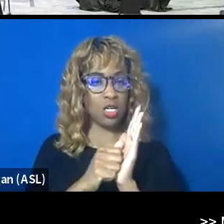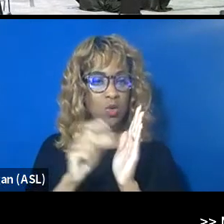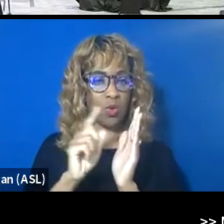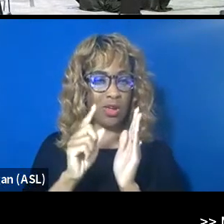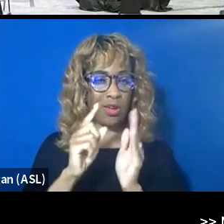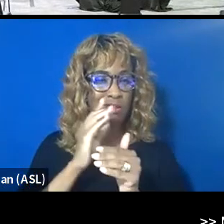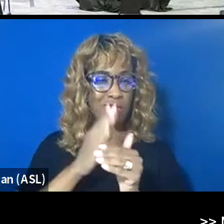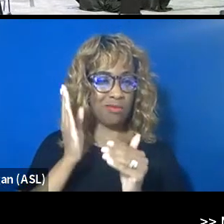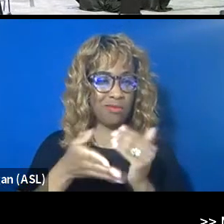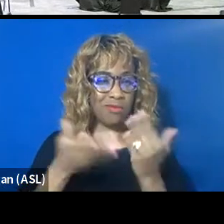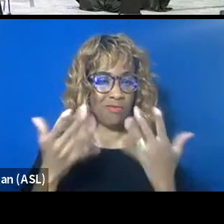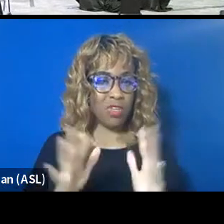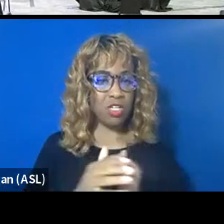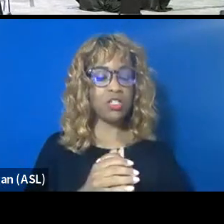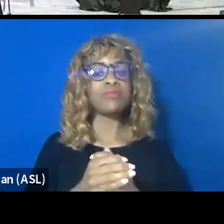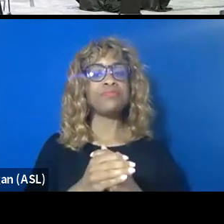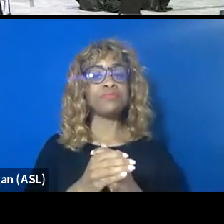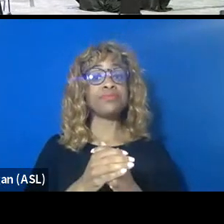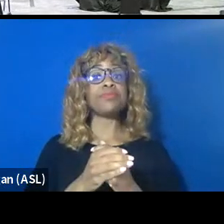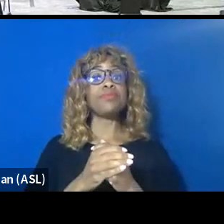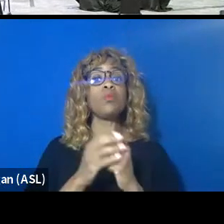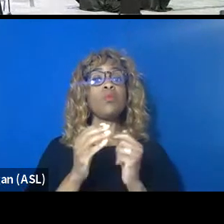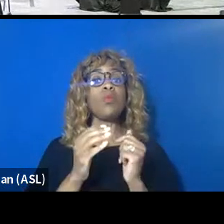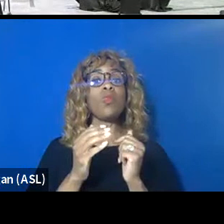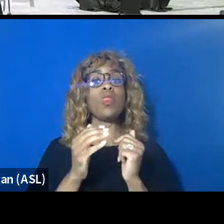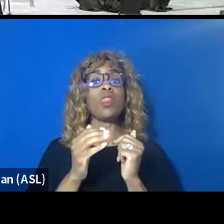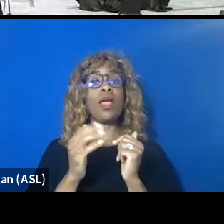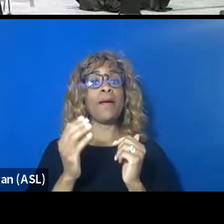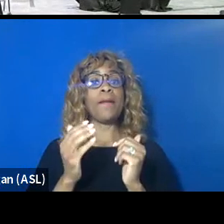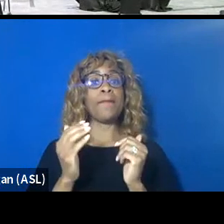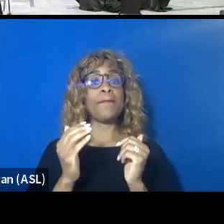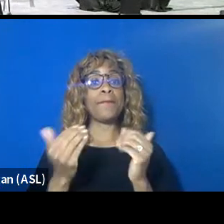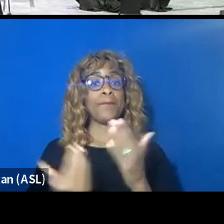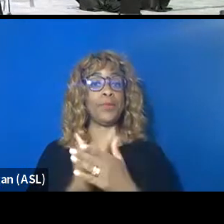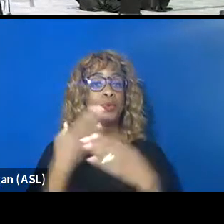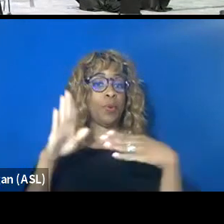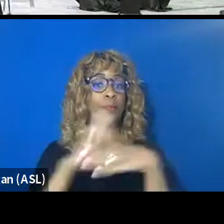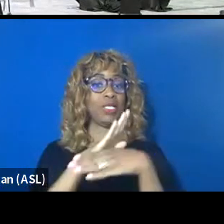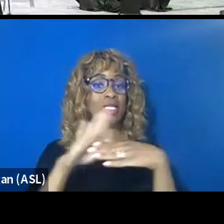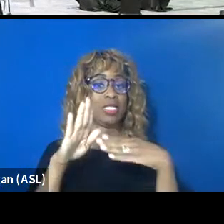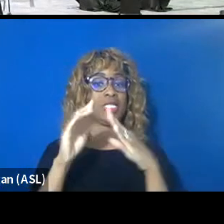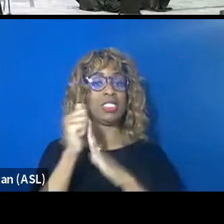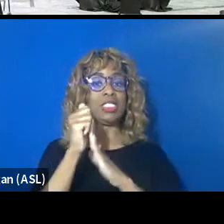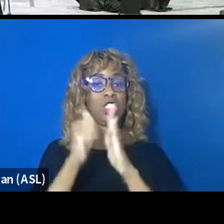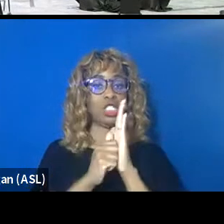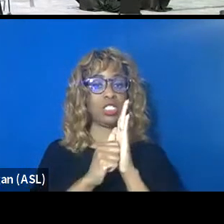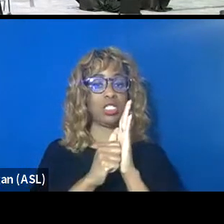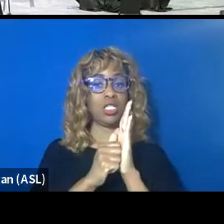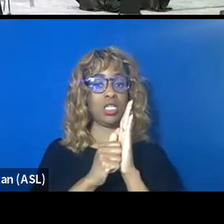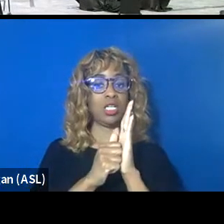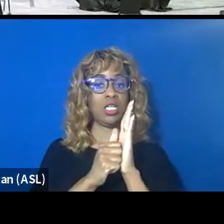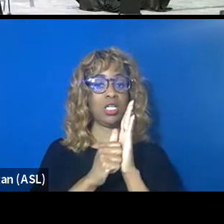was moving on to new business agenda item